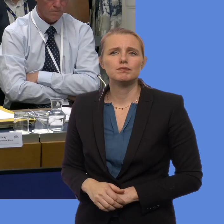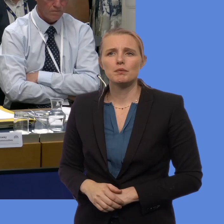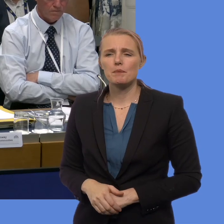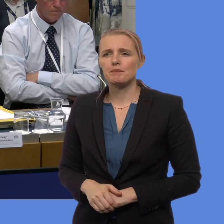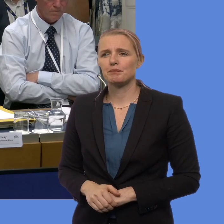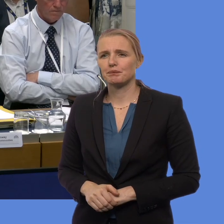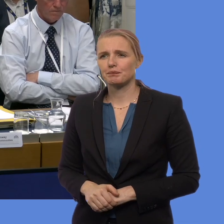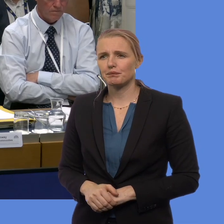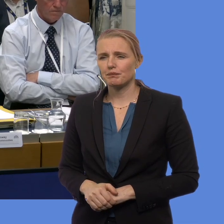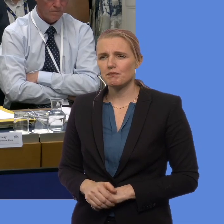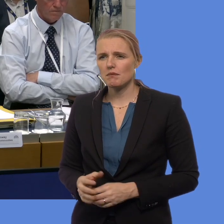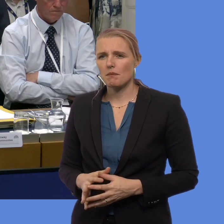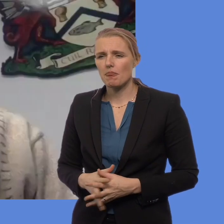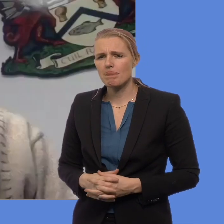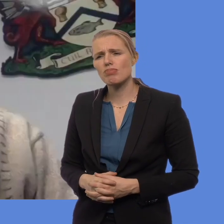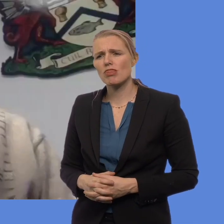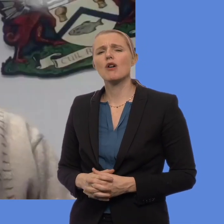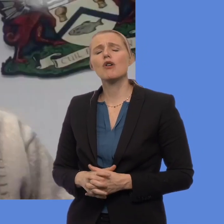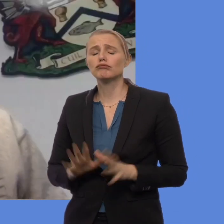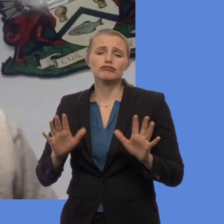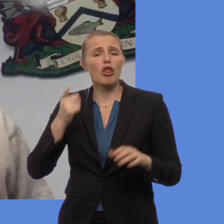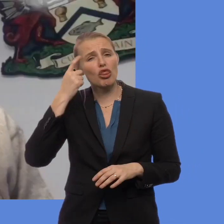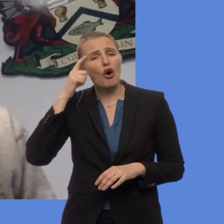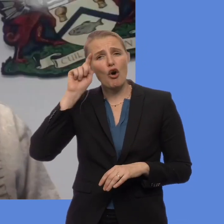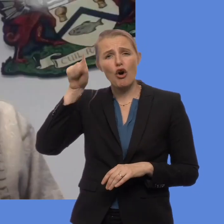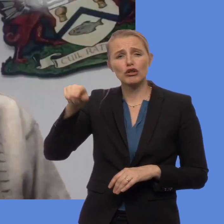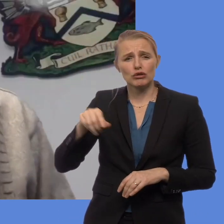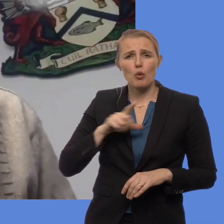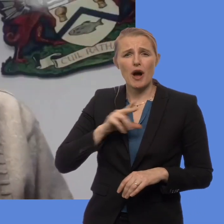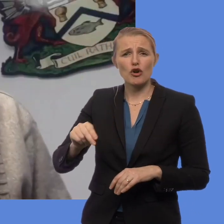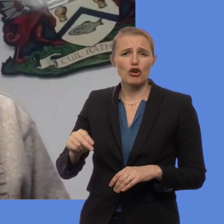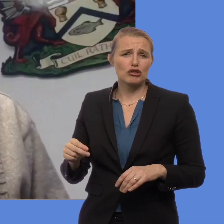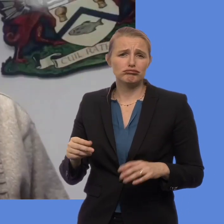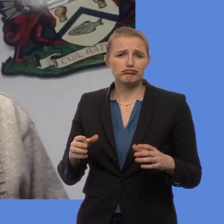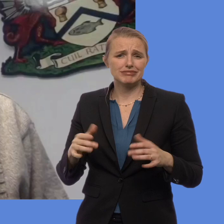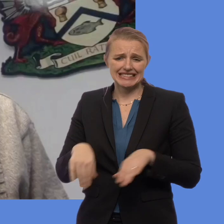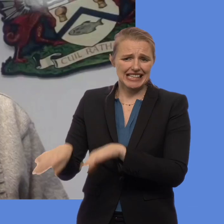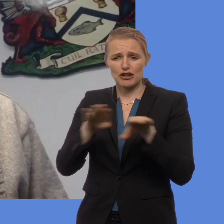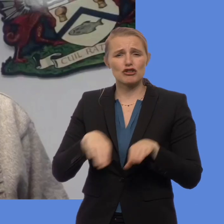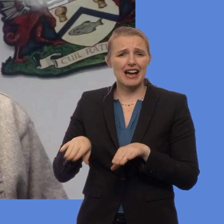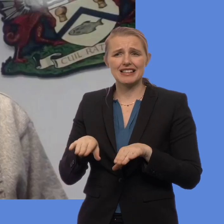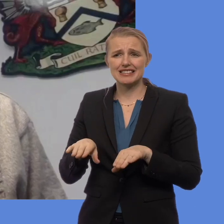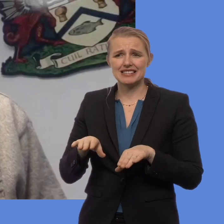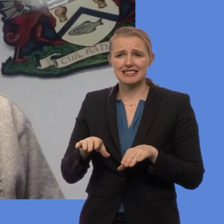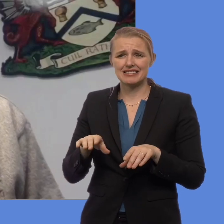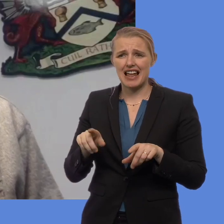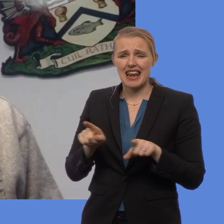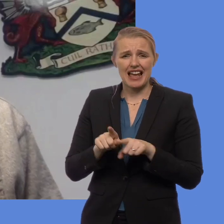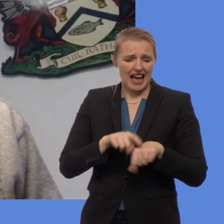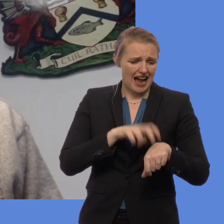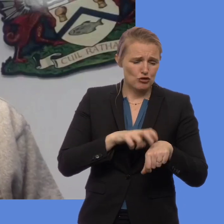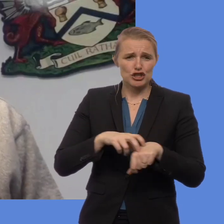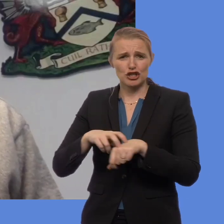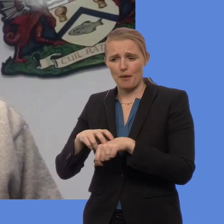on? No, just a thought that we could have perhaps standardised the Irish and the British together